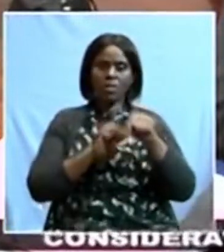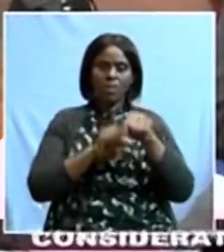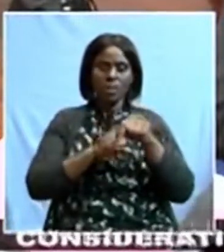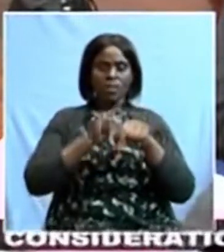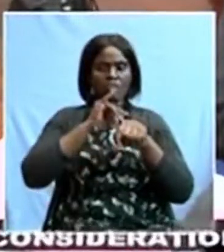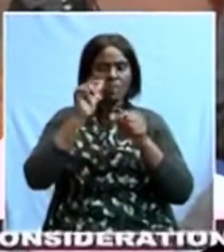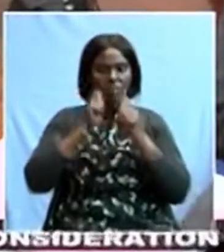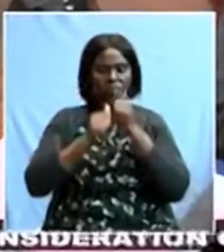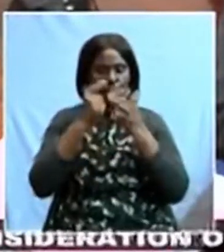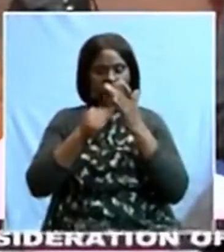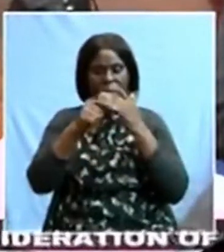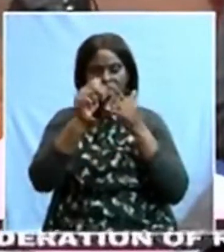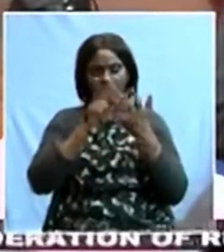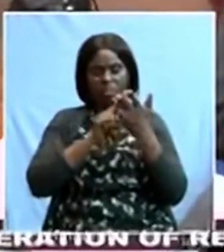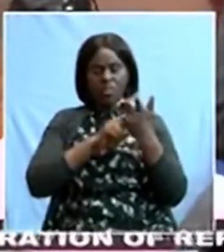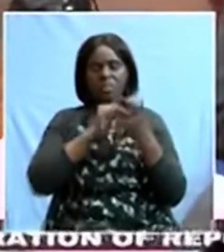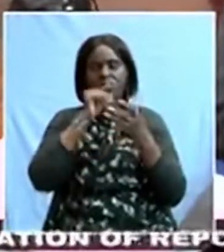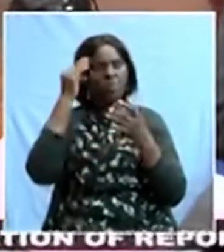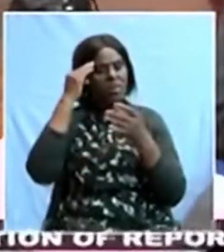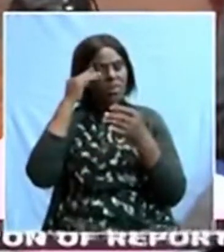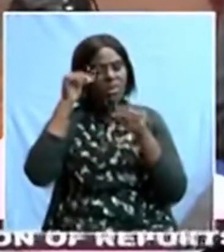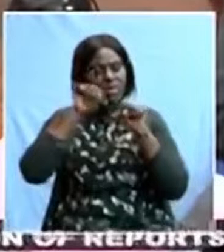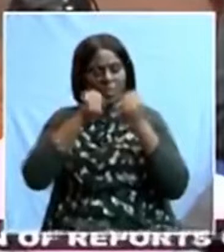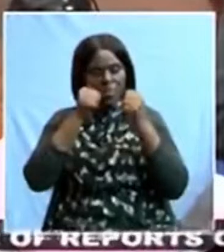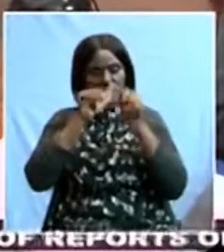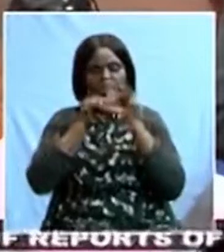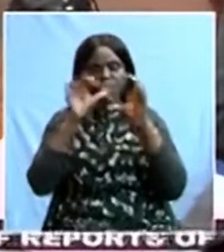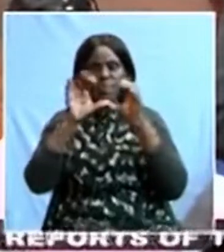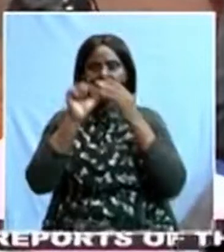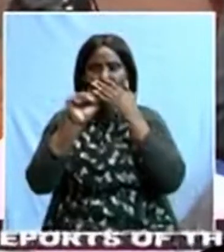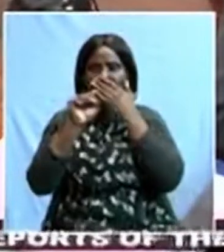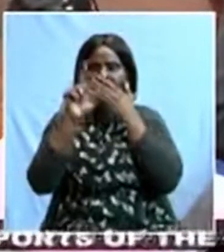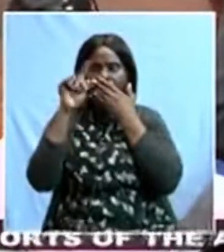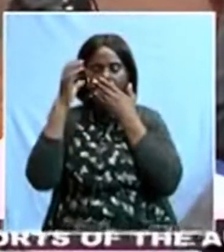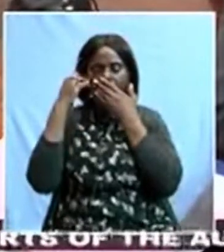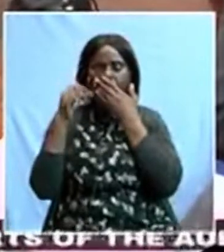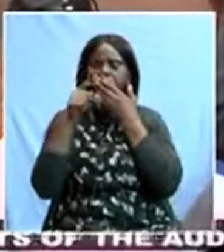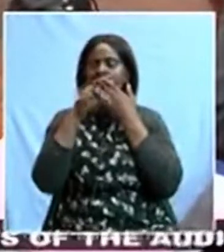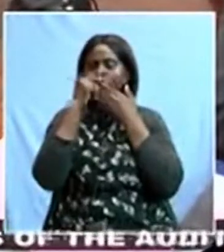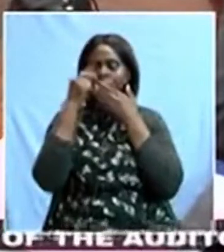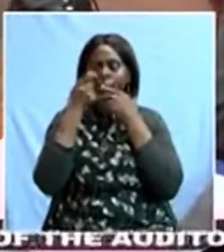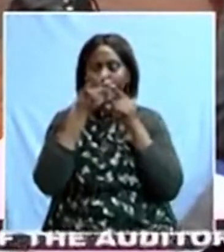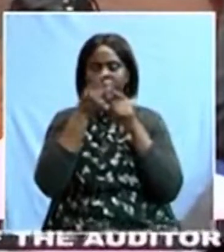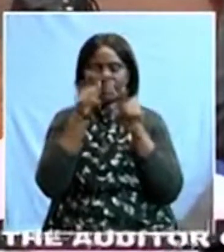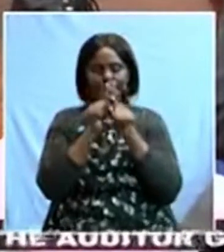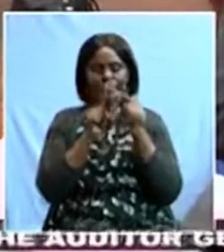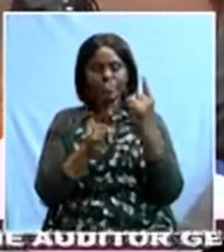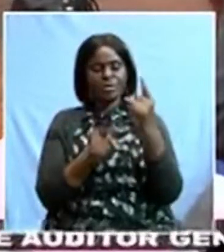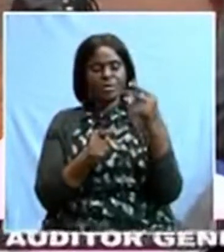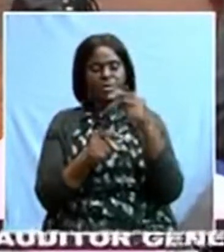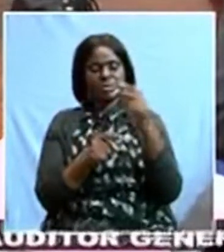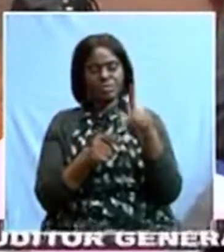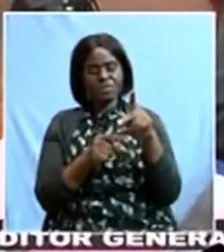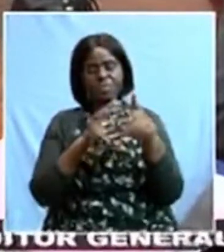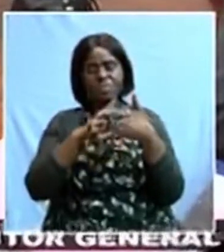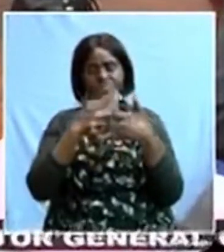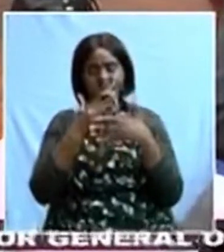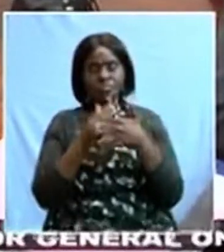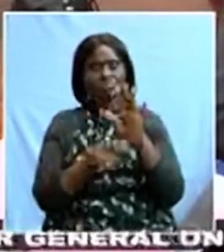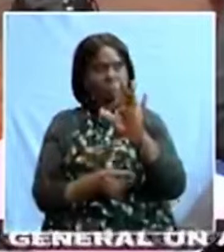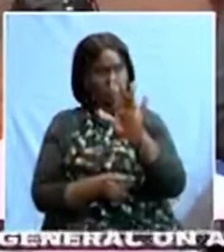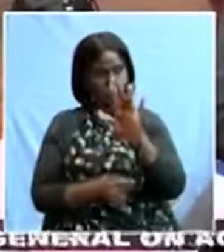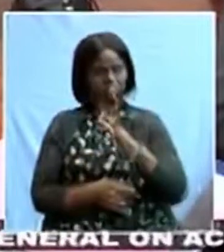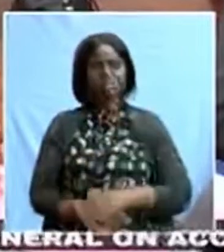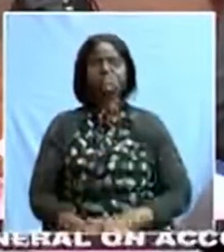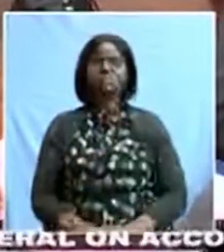Council, in which he reported that unknown persons broke into the Council Secretary's office and stole from there one HP laptop and one HP